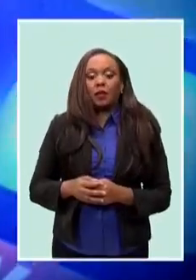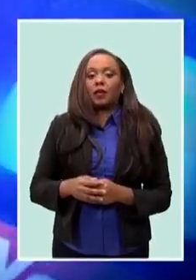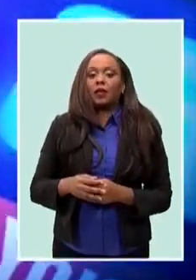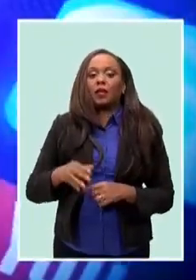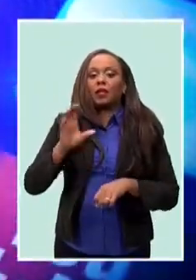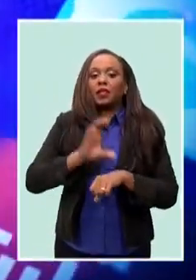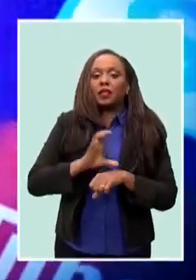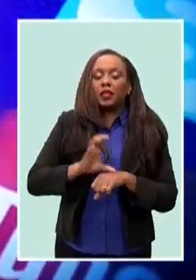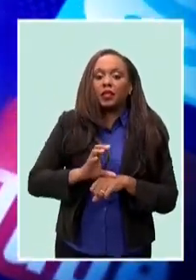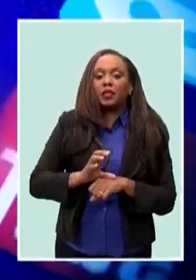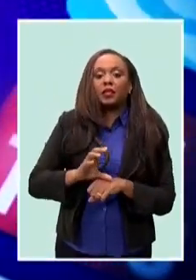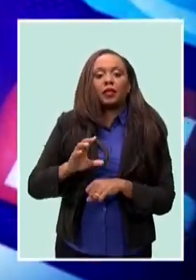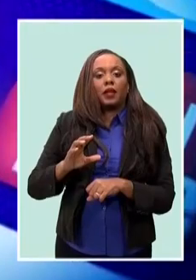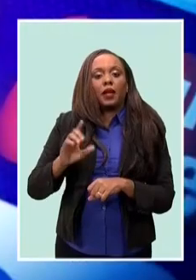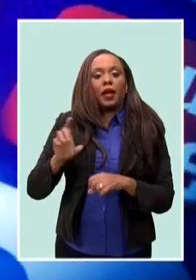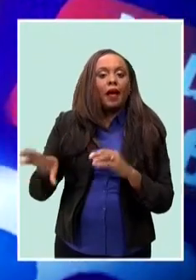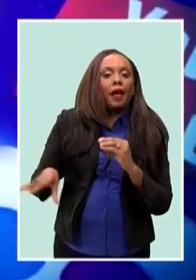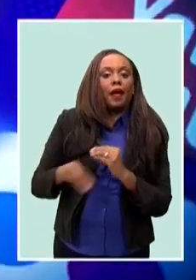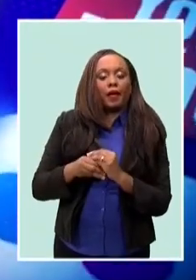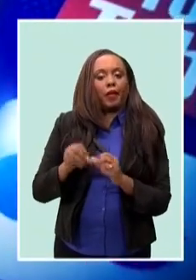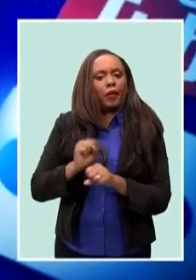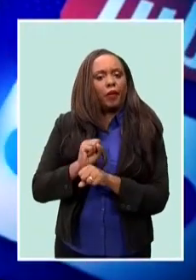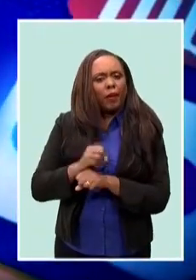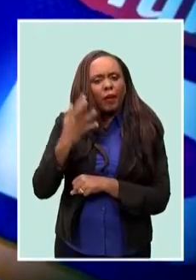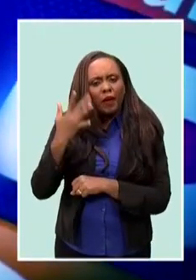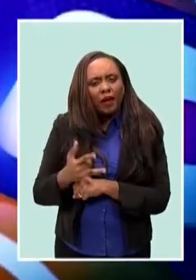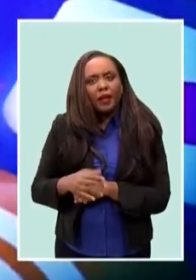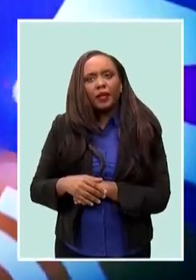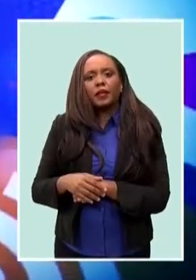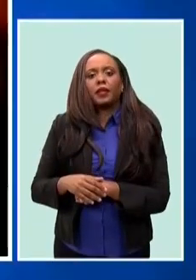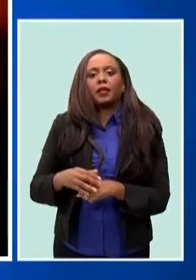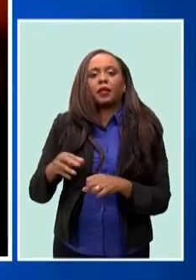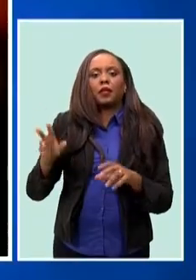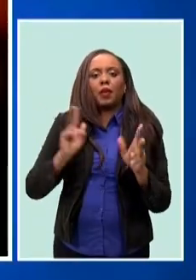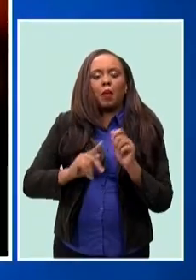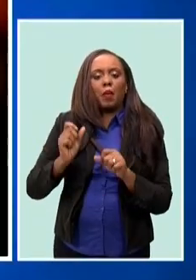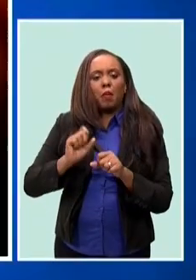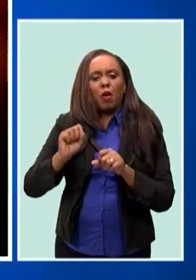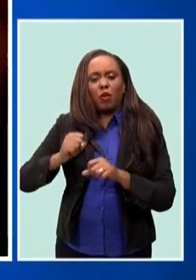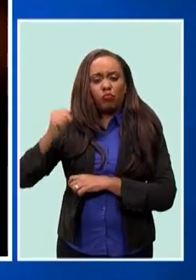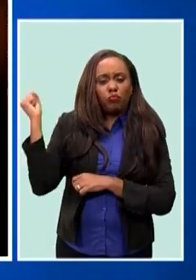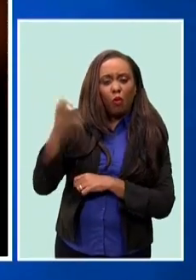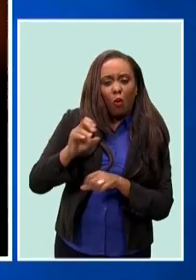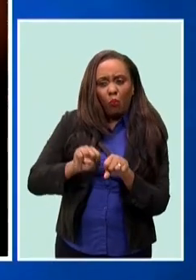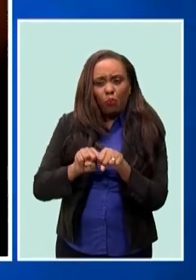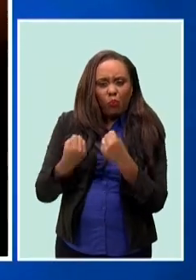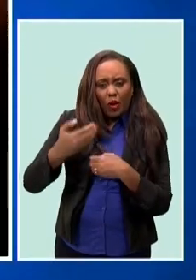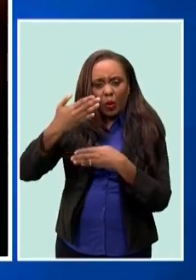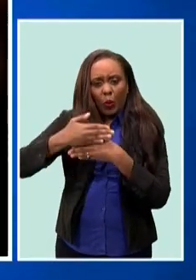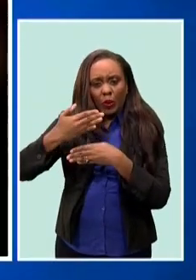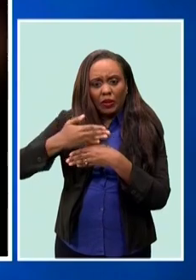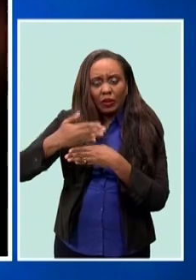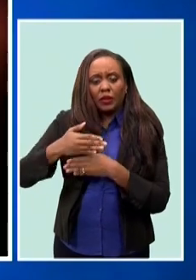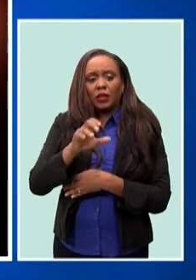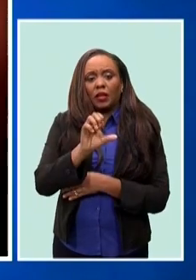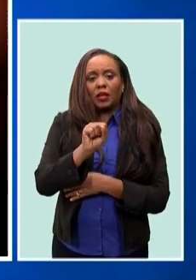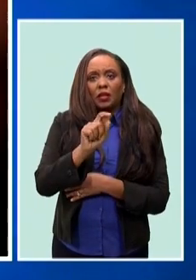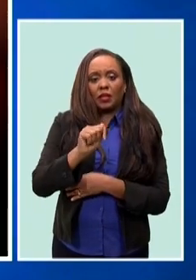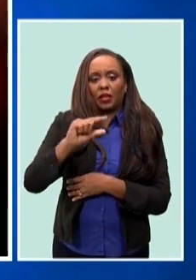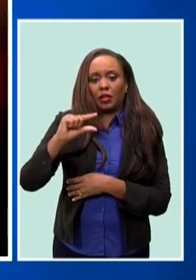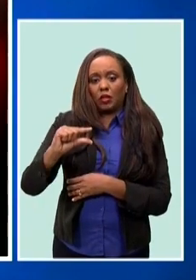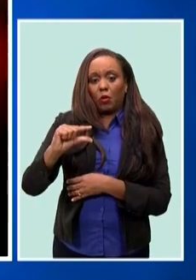there was extra work to be done at one of them. This was the scene which greeted the sexton at the St. George Parish Church this